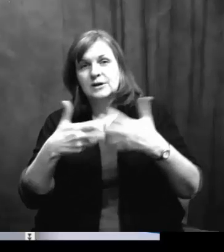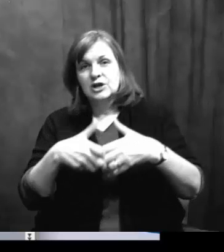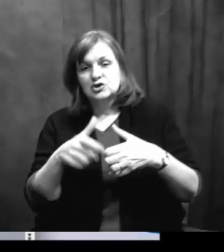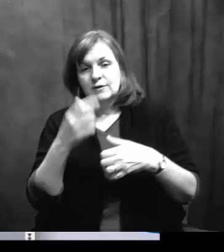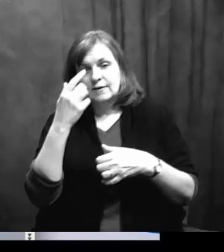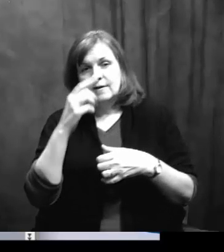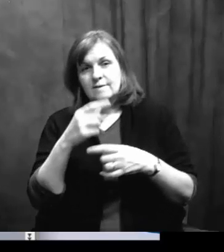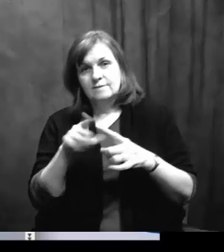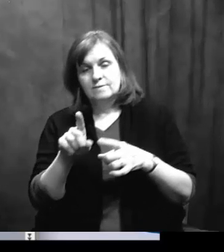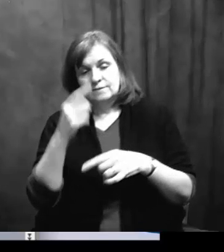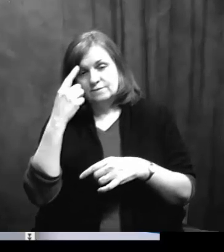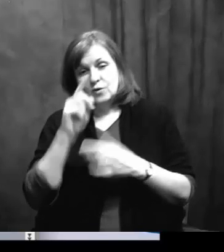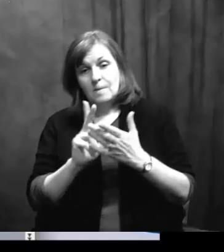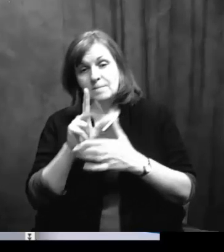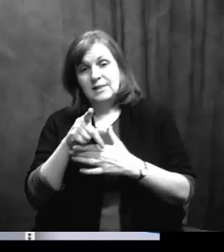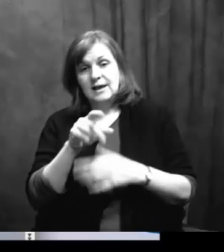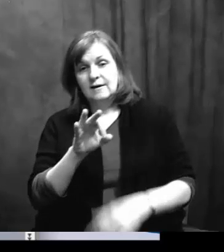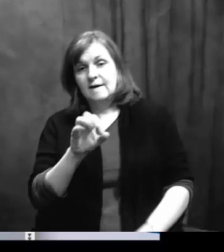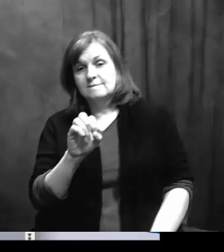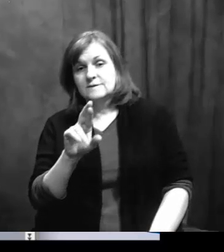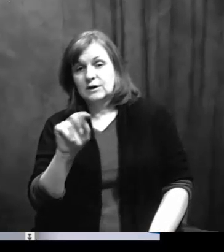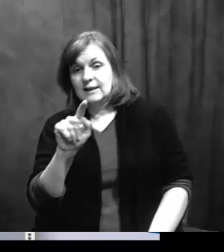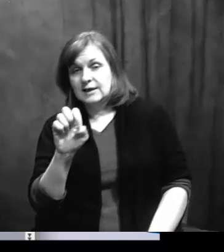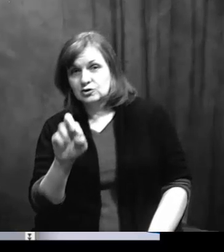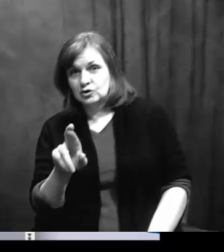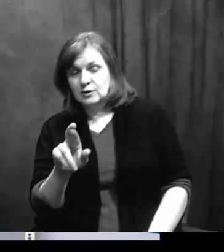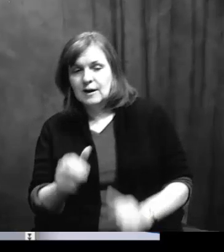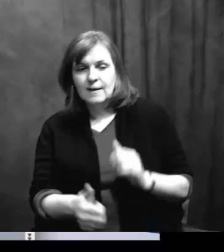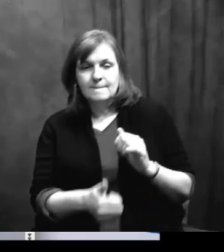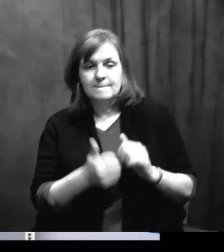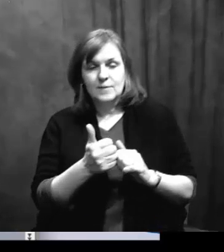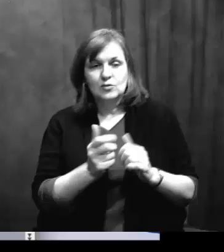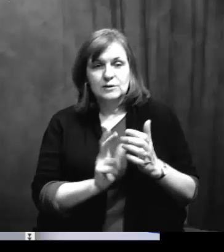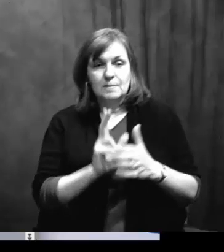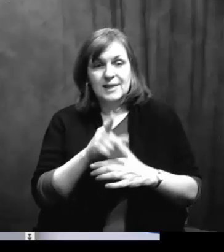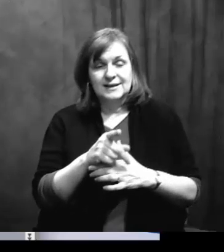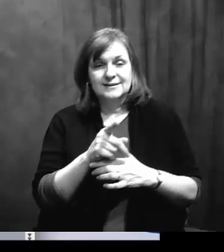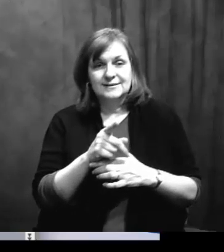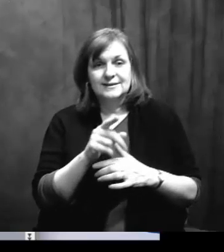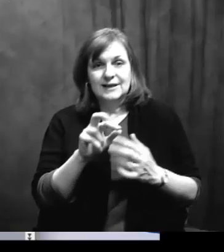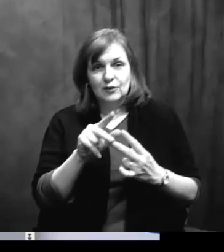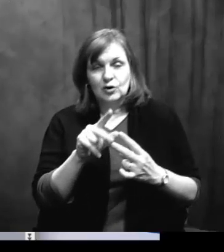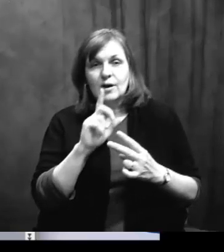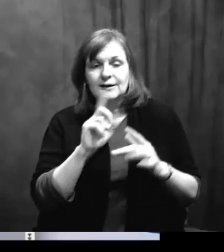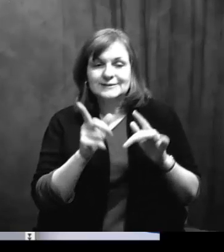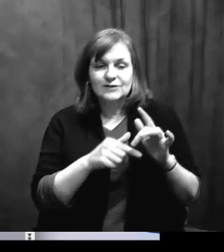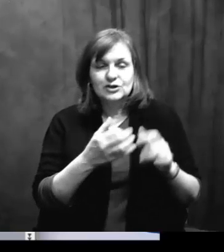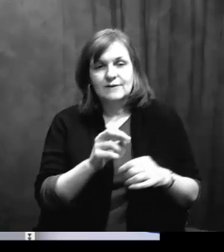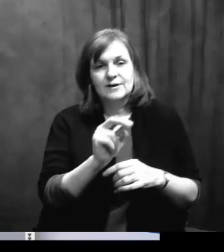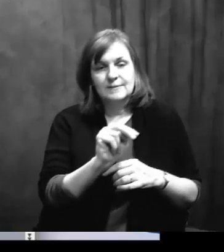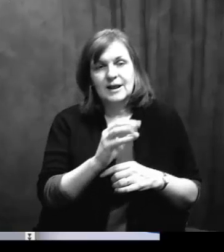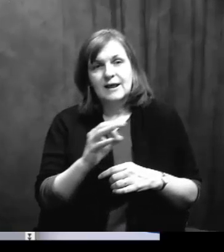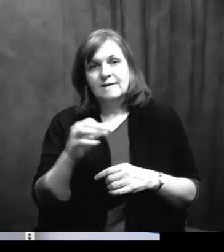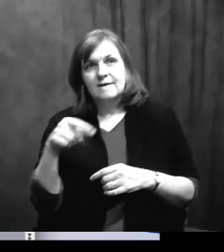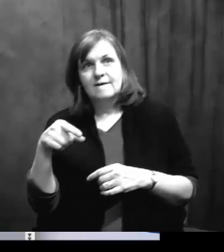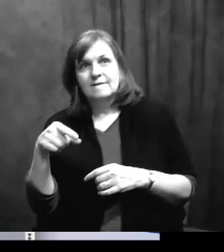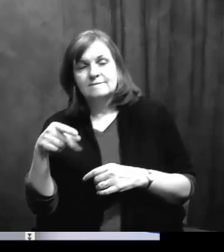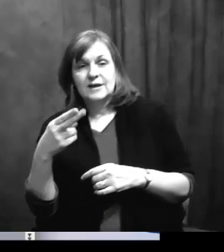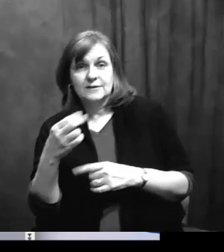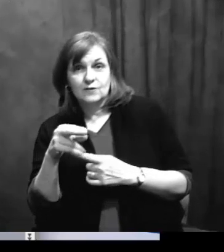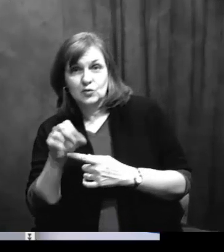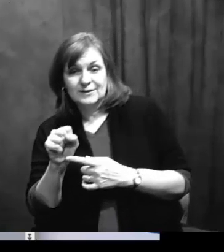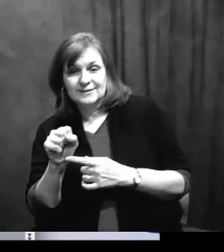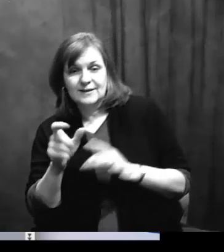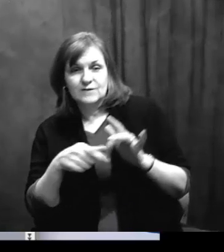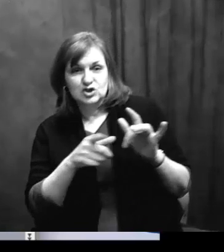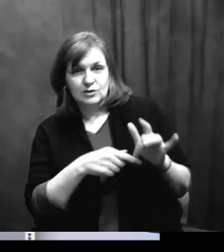common fertilizer combination for plants. Almost every plant on our planet is nitrogen or phosphorus deficient,